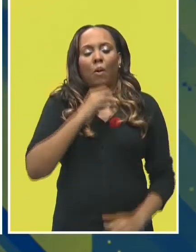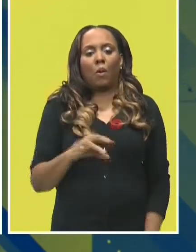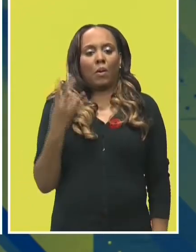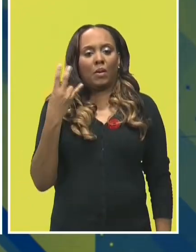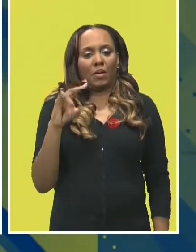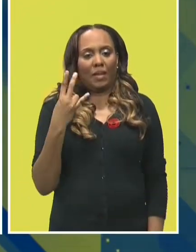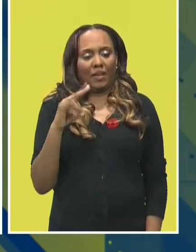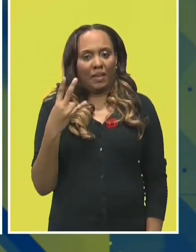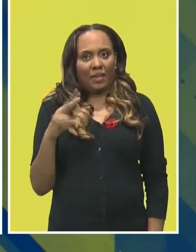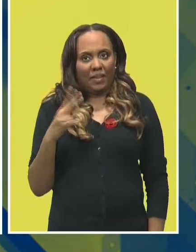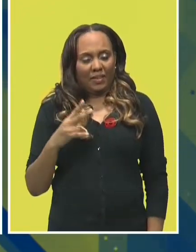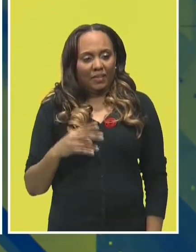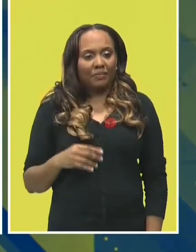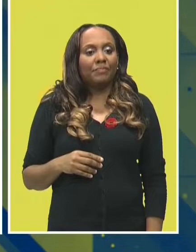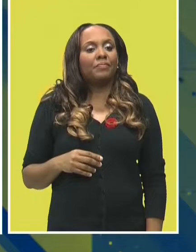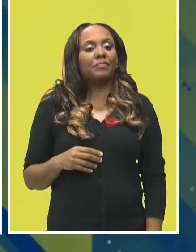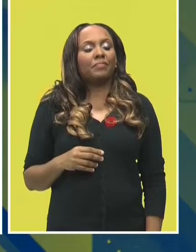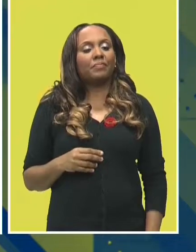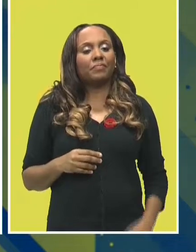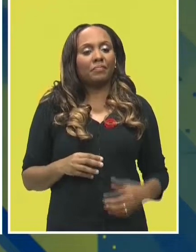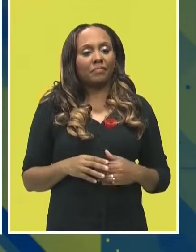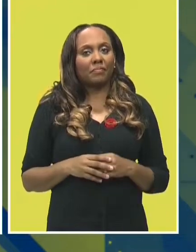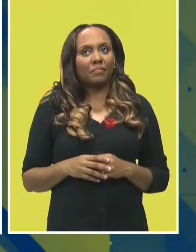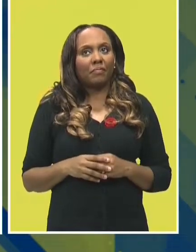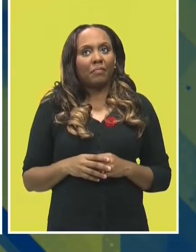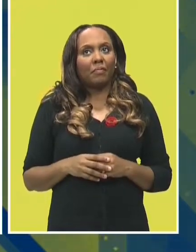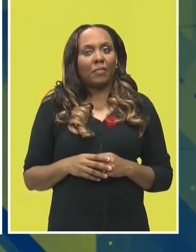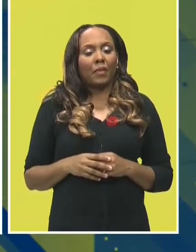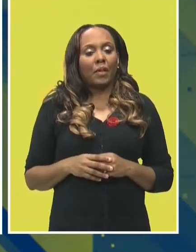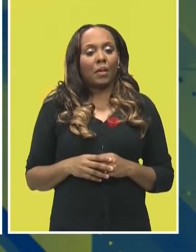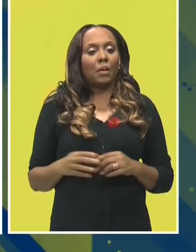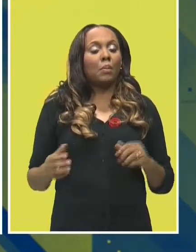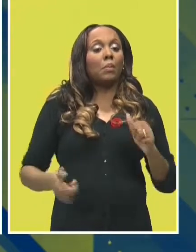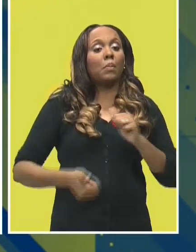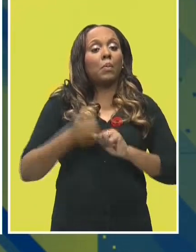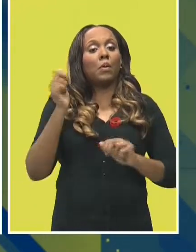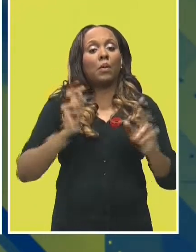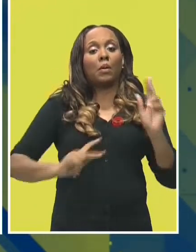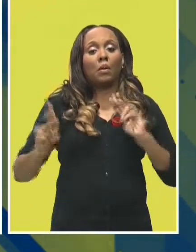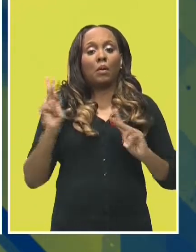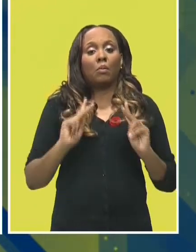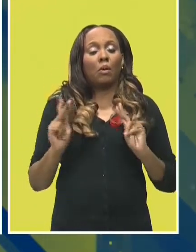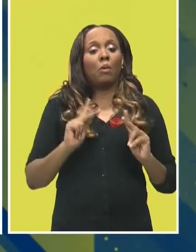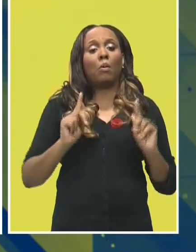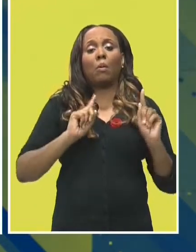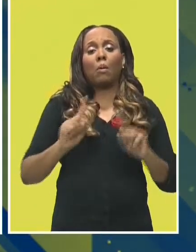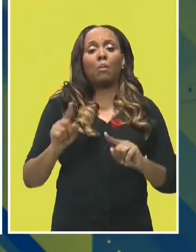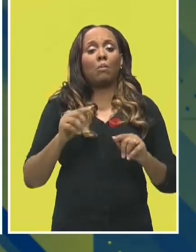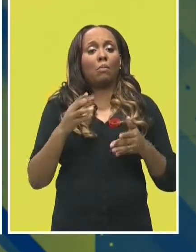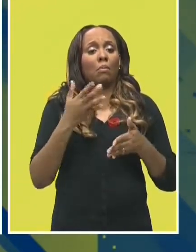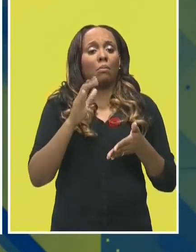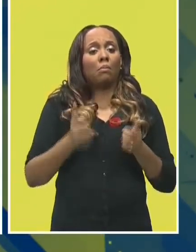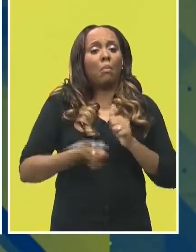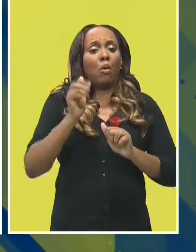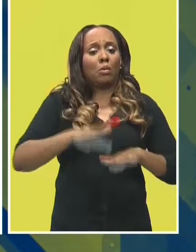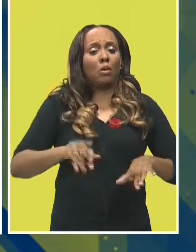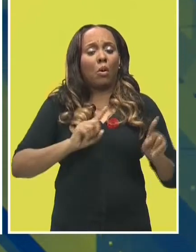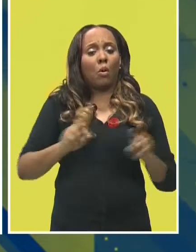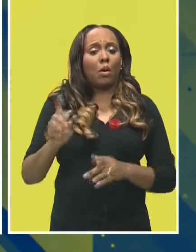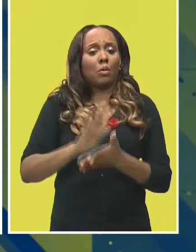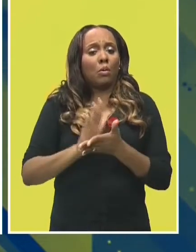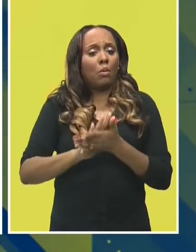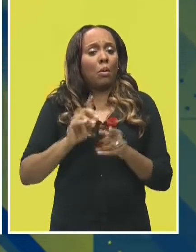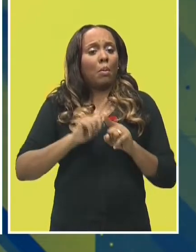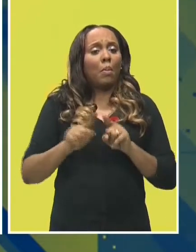17, donning the cloak of a man at a period when most of his peers were packing their bags for school. Sobers made his test